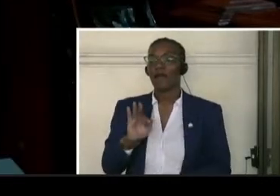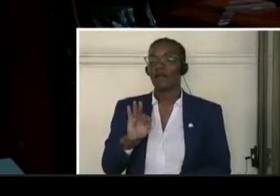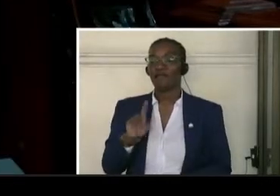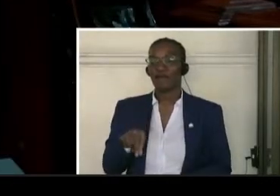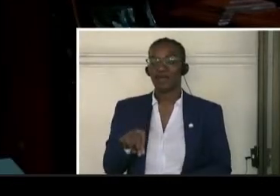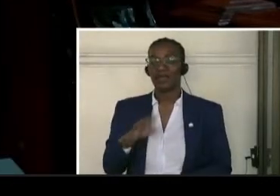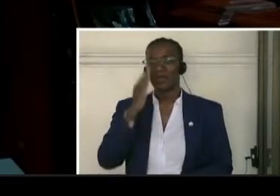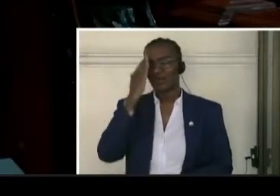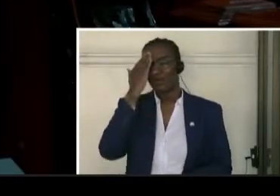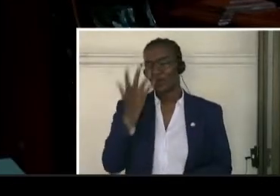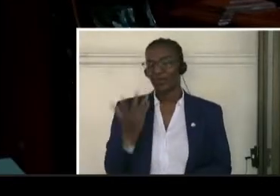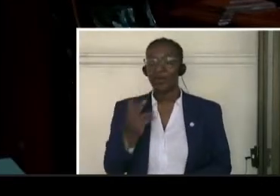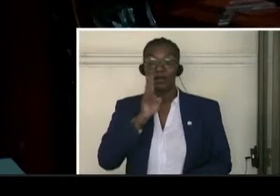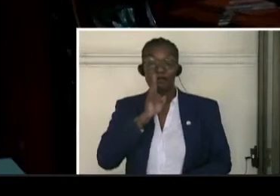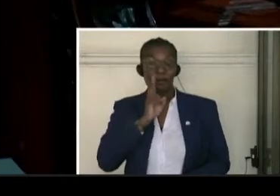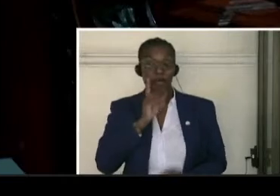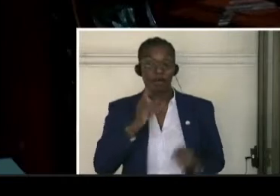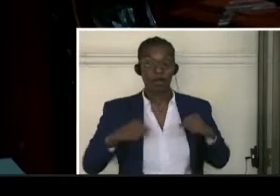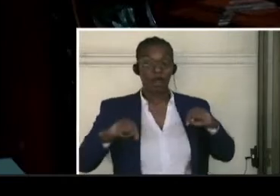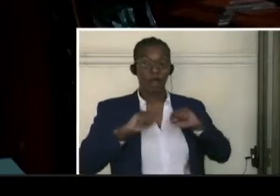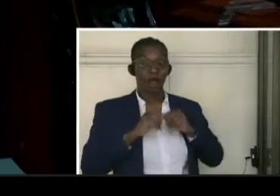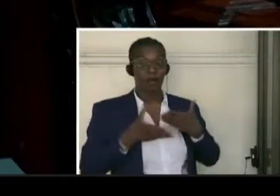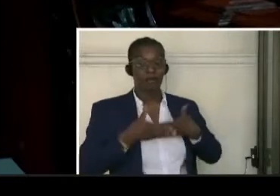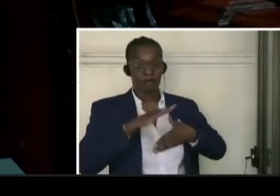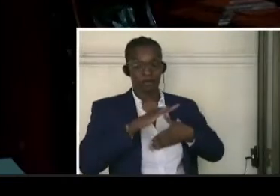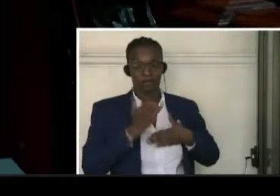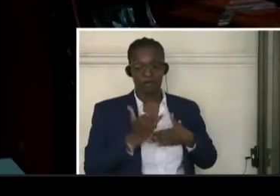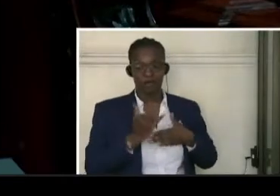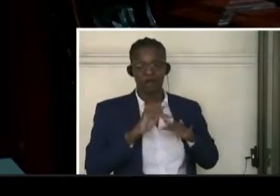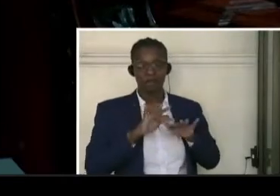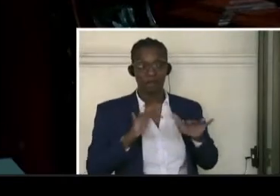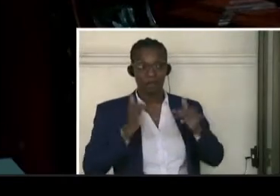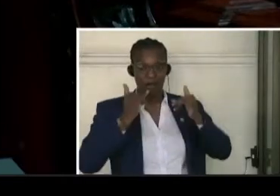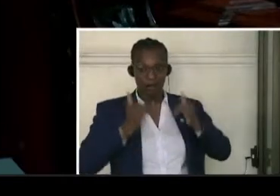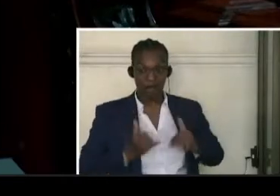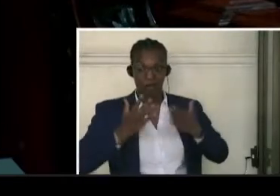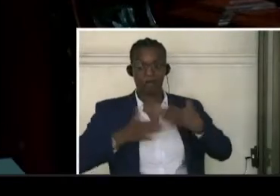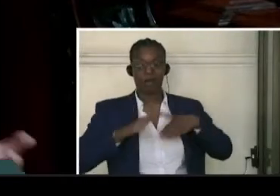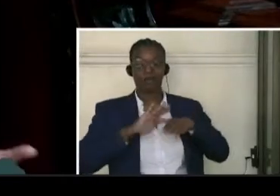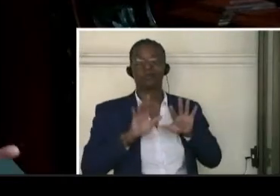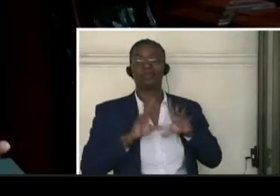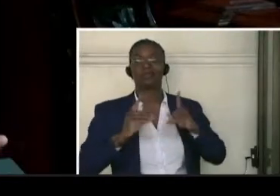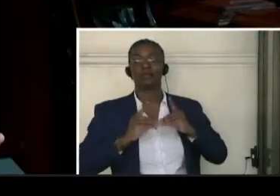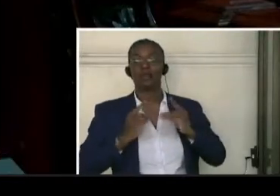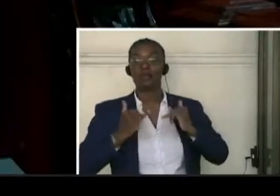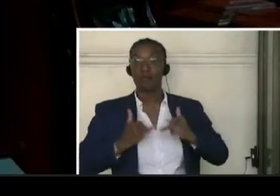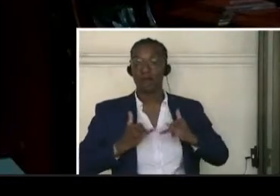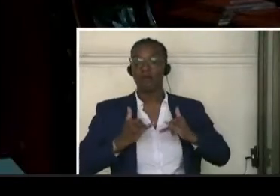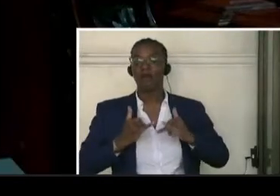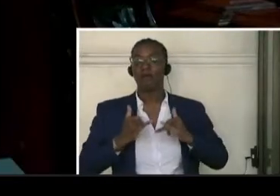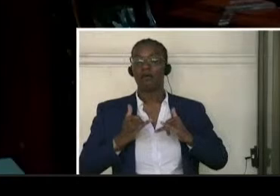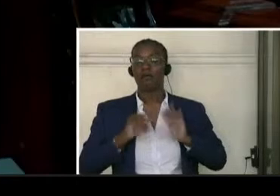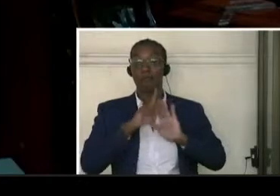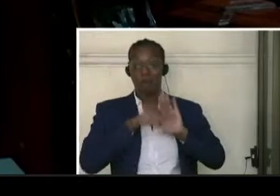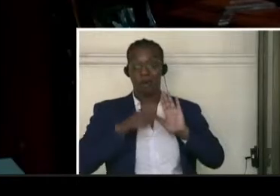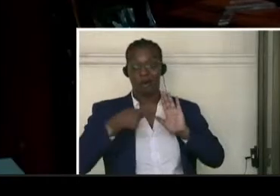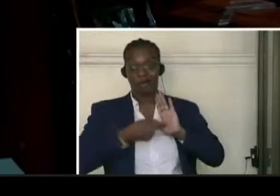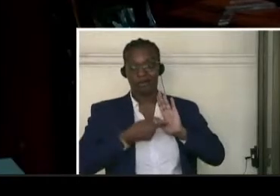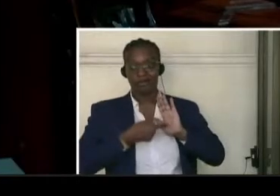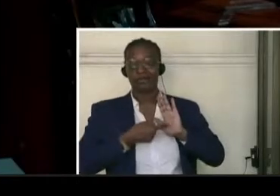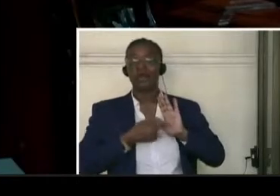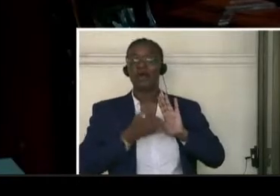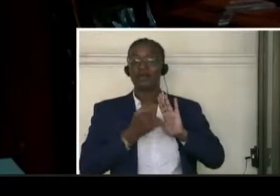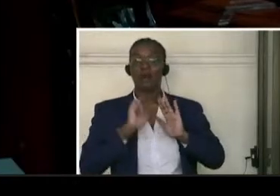you know, if you looked at our priorities, the people that we prioritize at the department, the policy. We prioritize